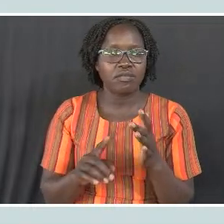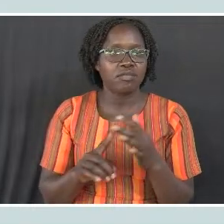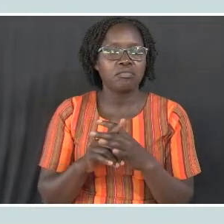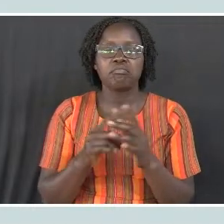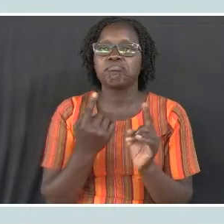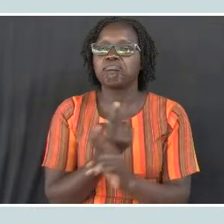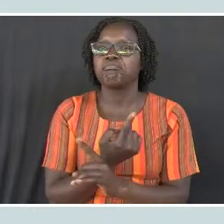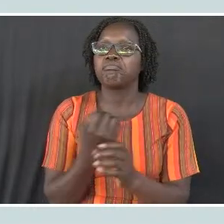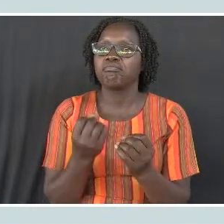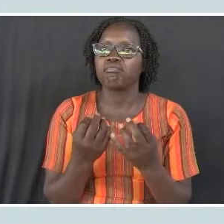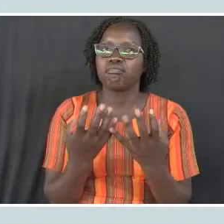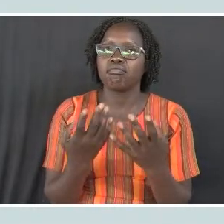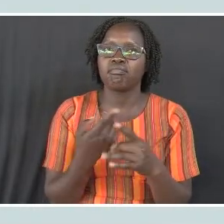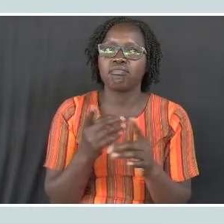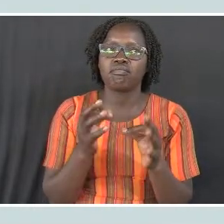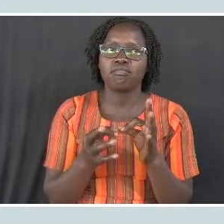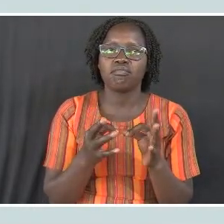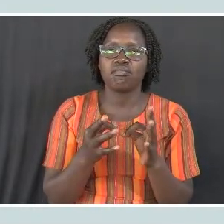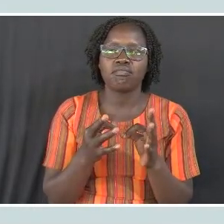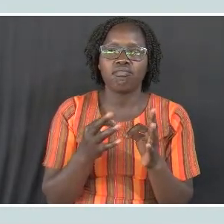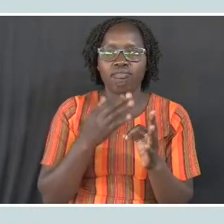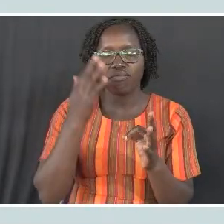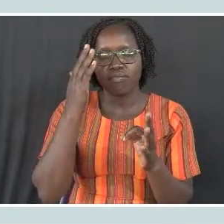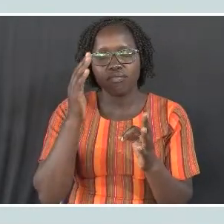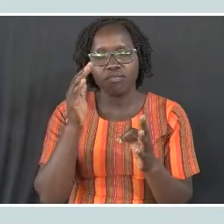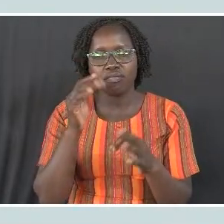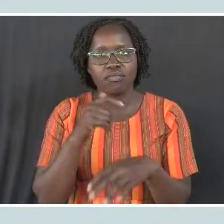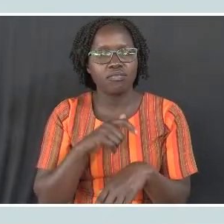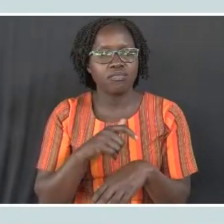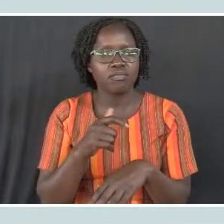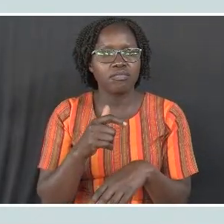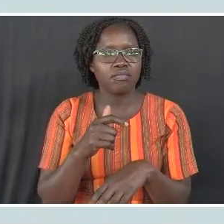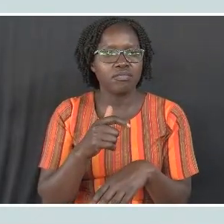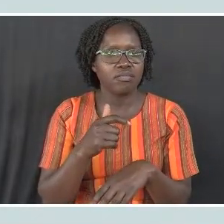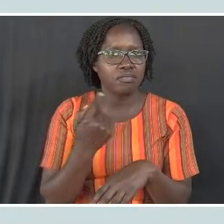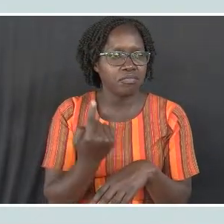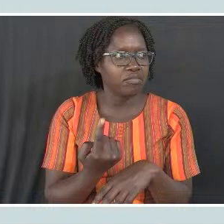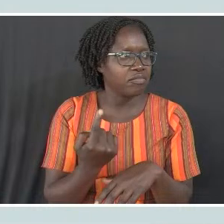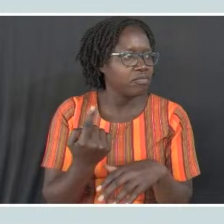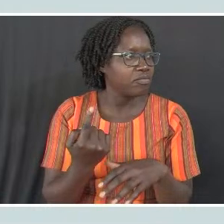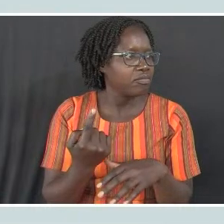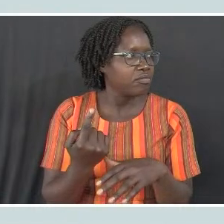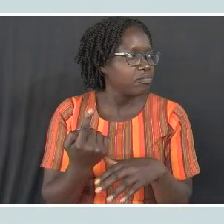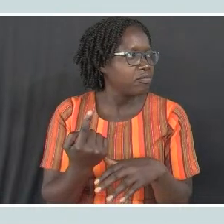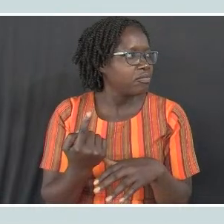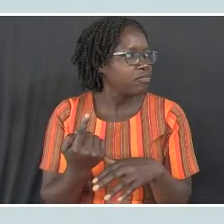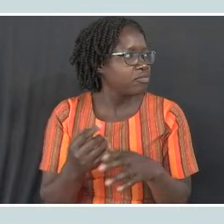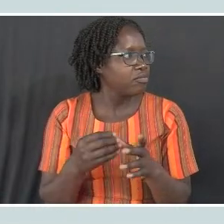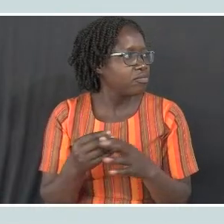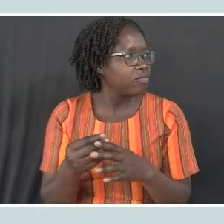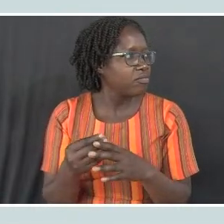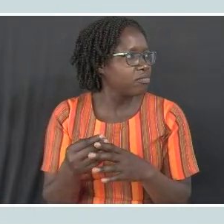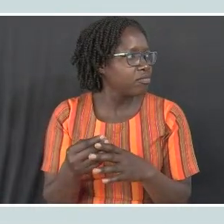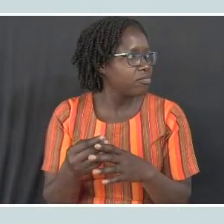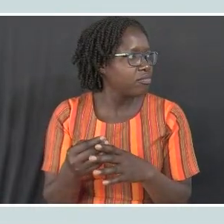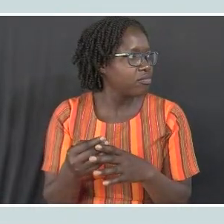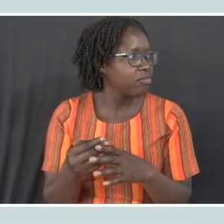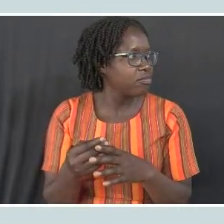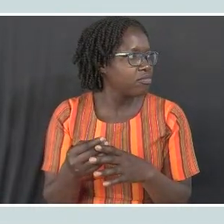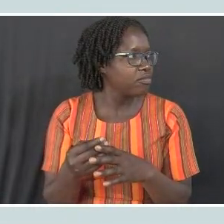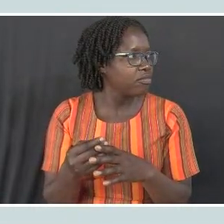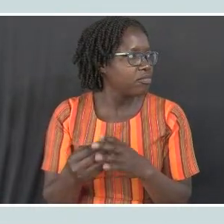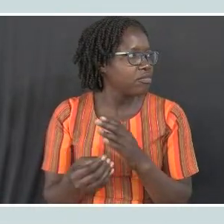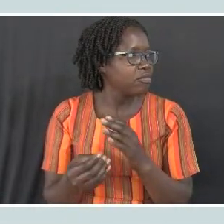so many. But in case you notice maybe one or multiple of your teeth are loose, we